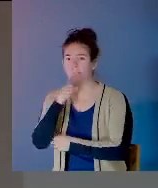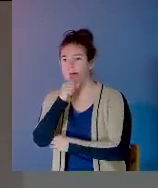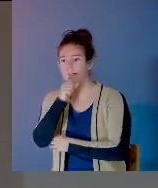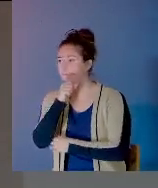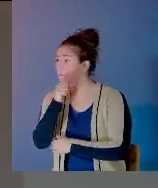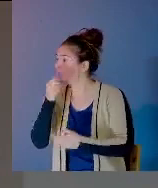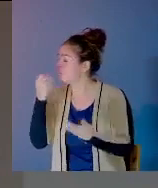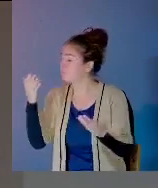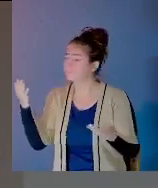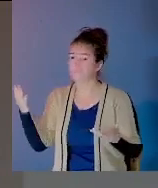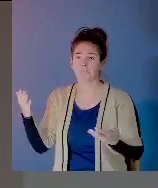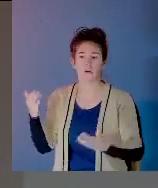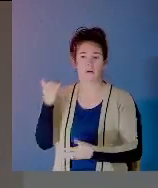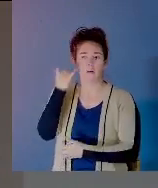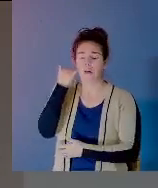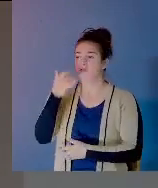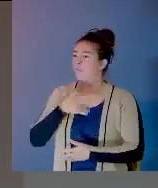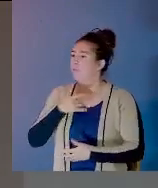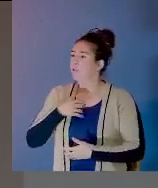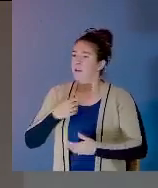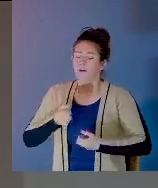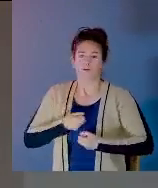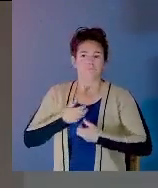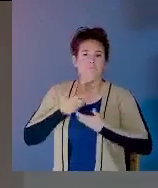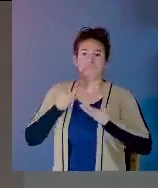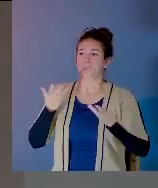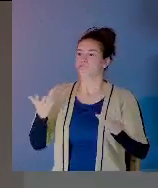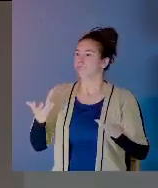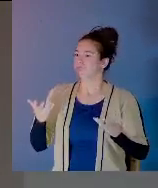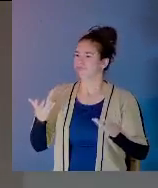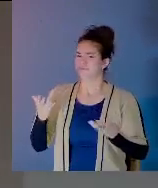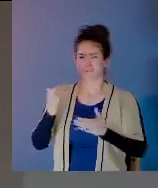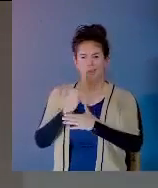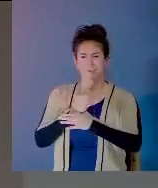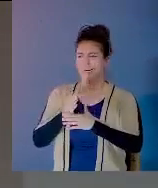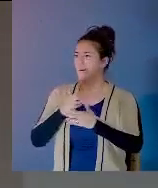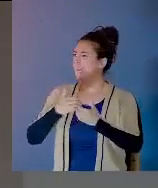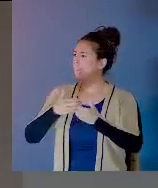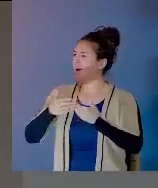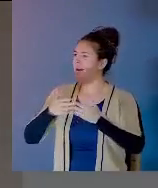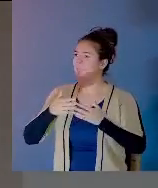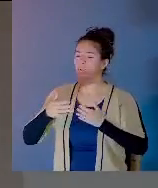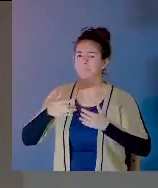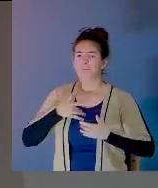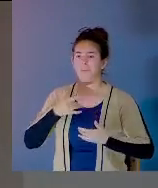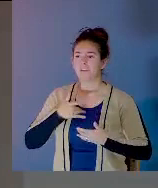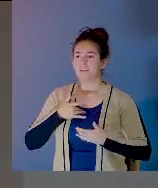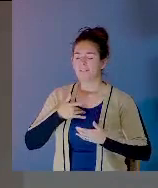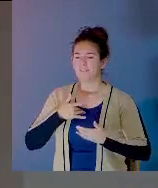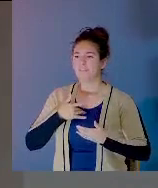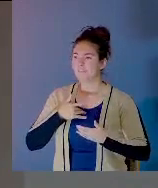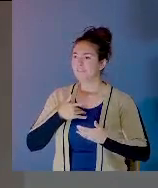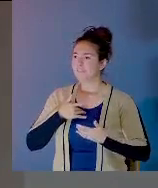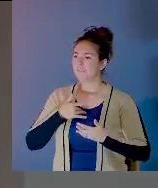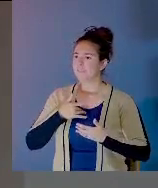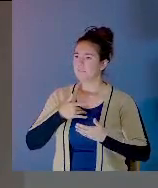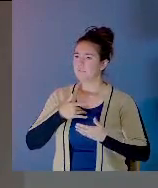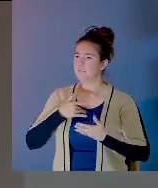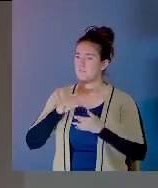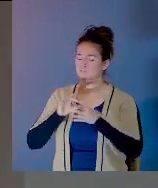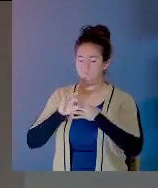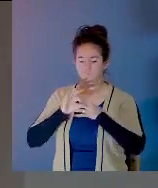just share whatever it is that God lays on your heart about who he is and what he